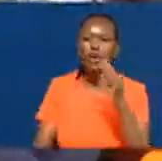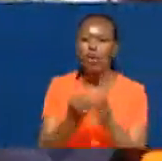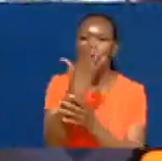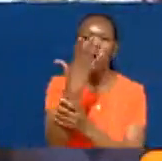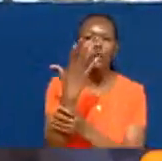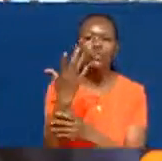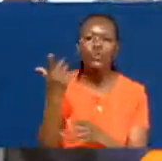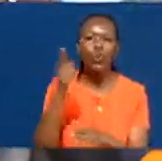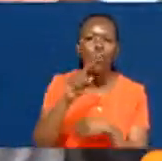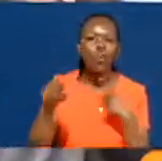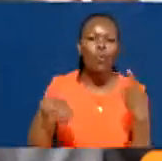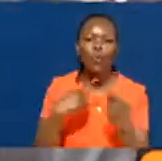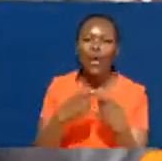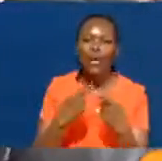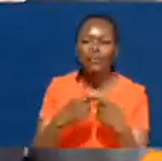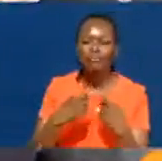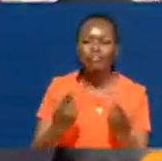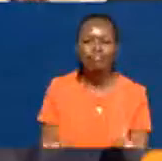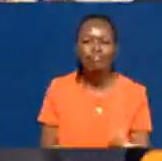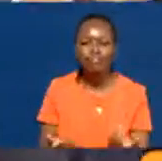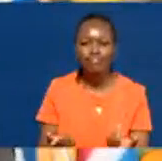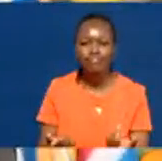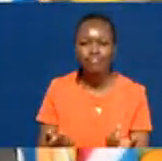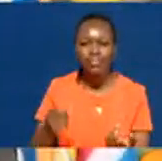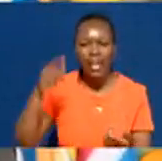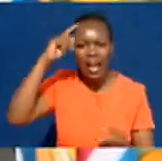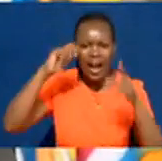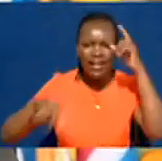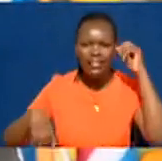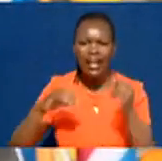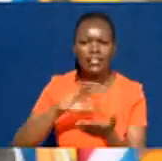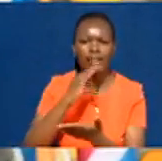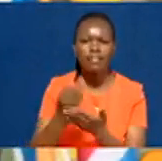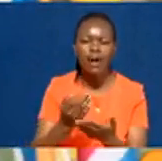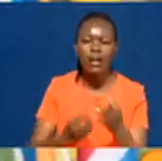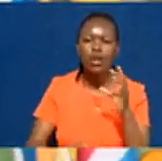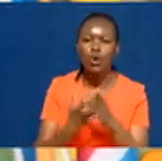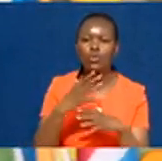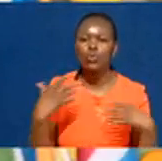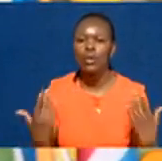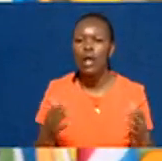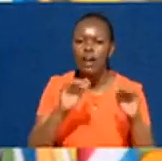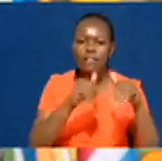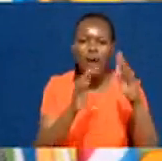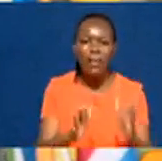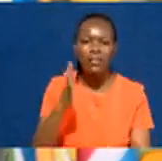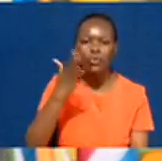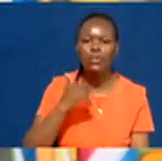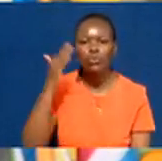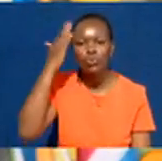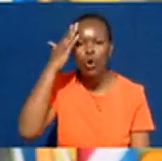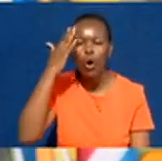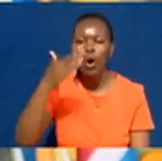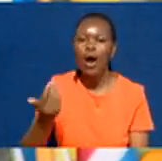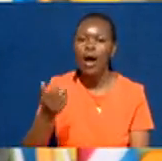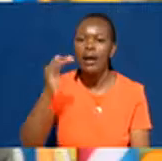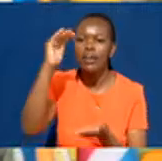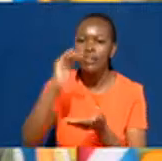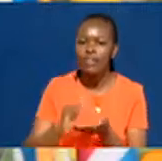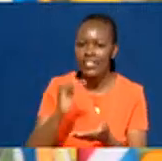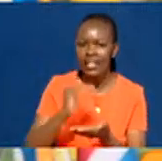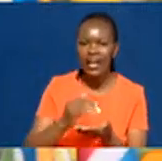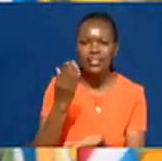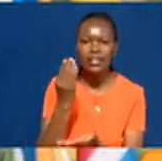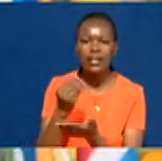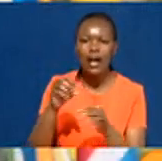Many people are asking me, many farmers want to know when subsidized fertilizer will be available so that they can get on